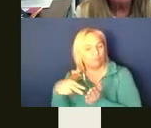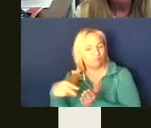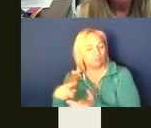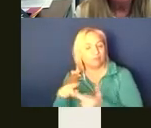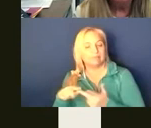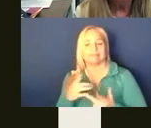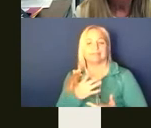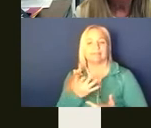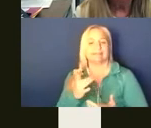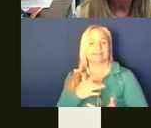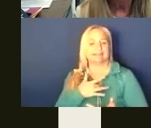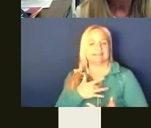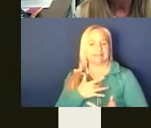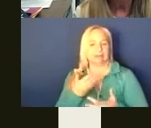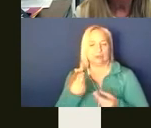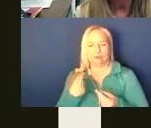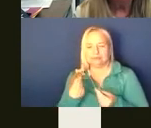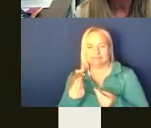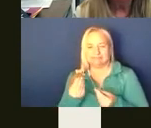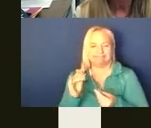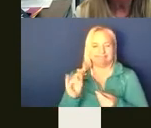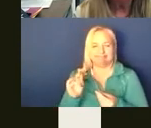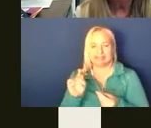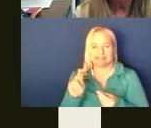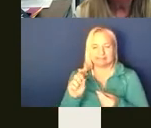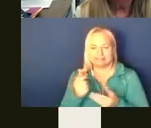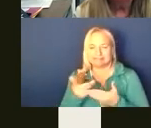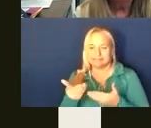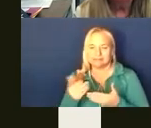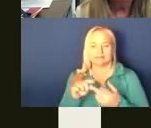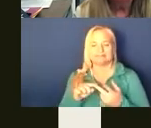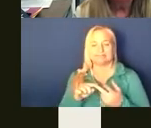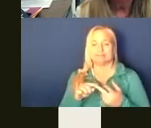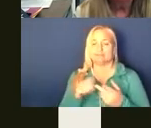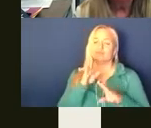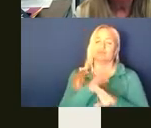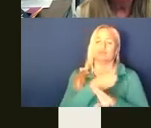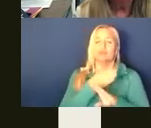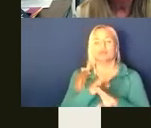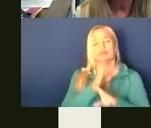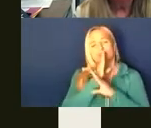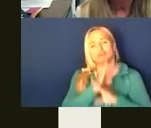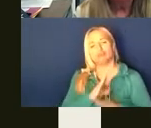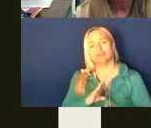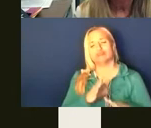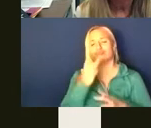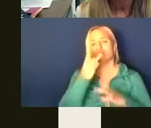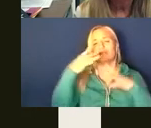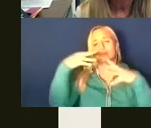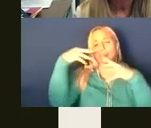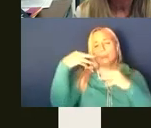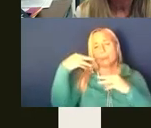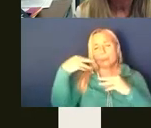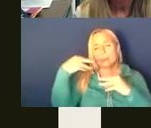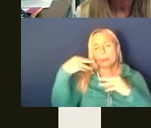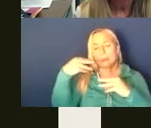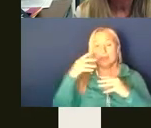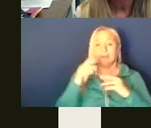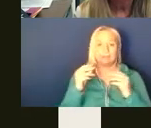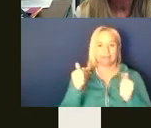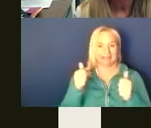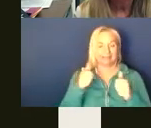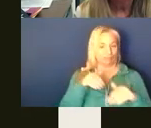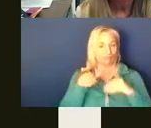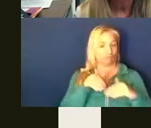items in the room, we had like soft music playing, dim the lights, so that immediately when students stepped into